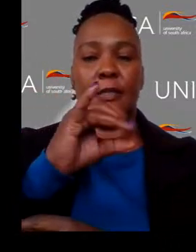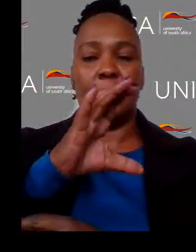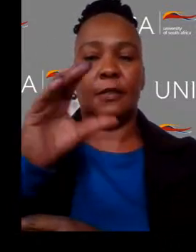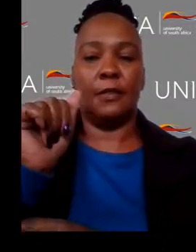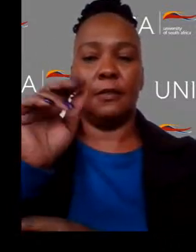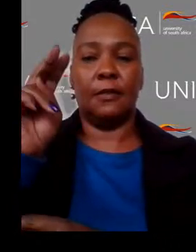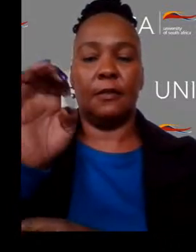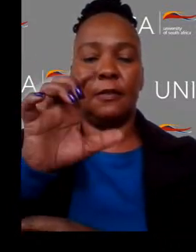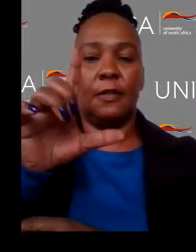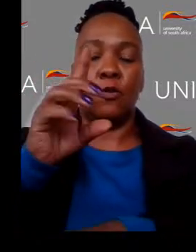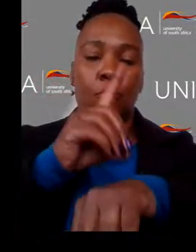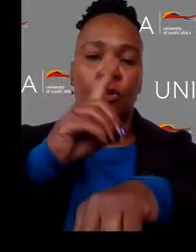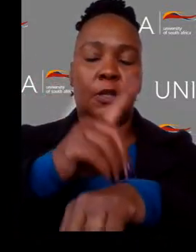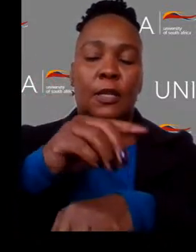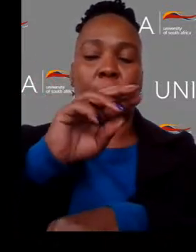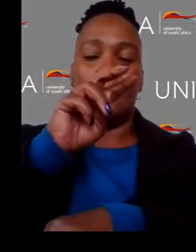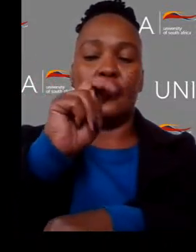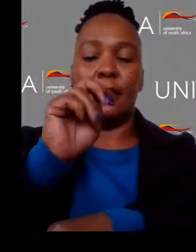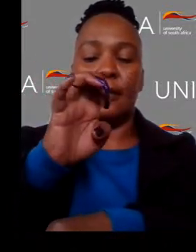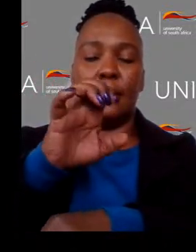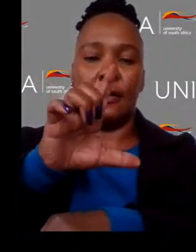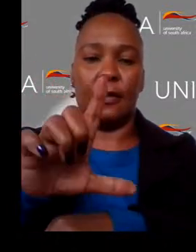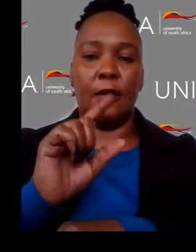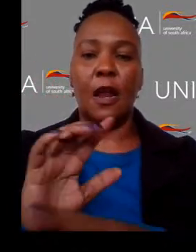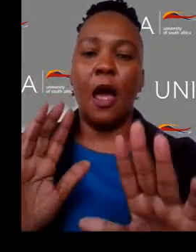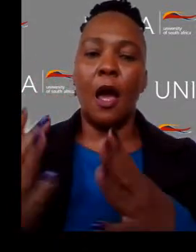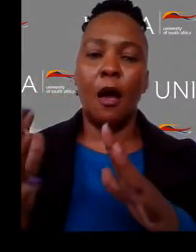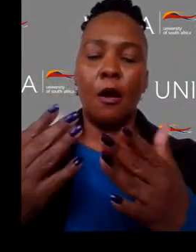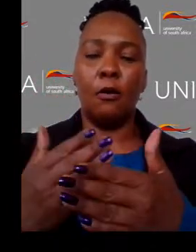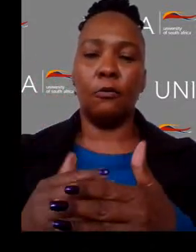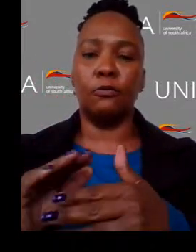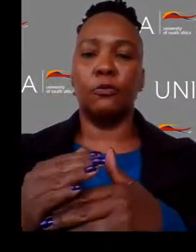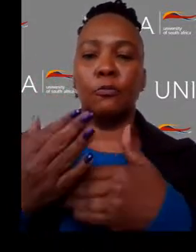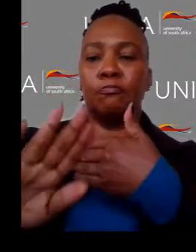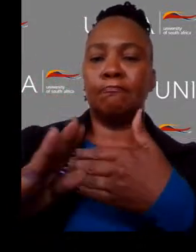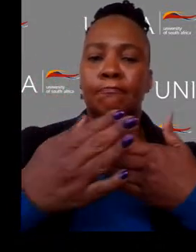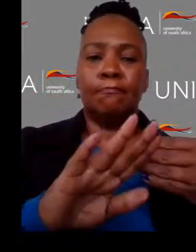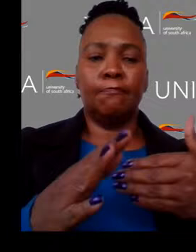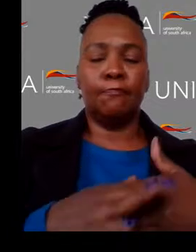Nell about how you can prevent academic dishonesty.